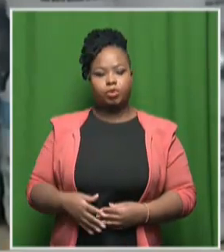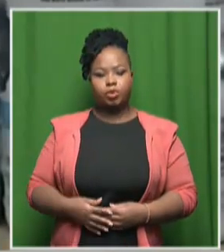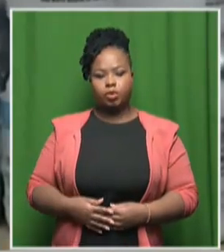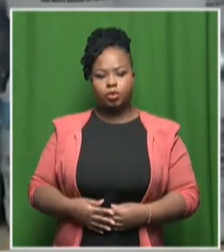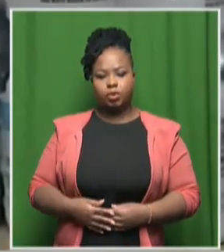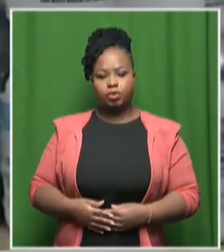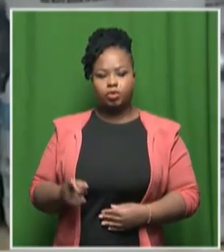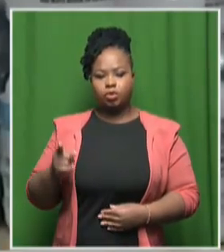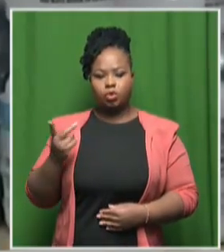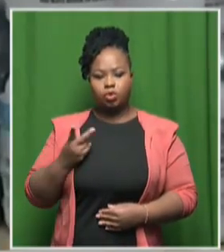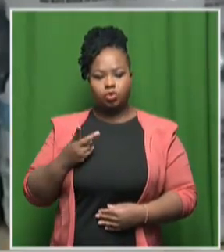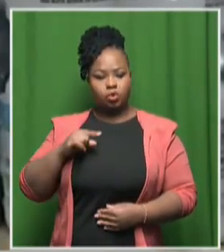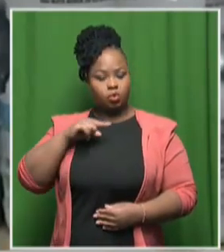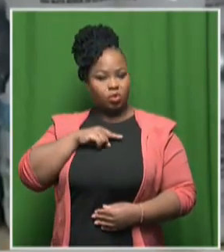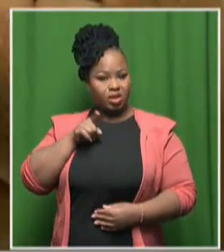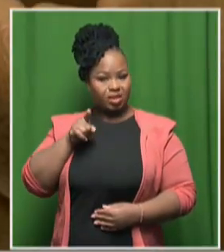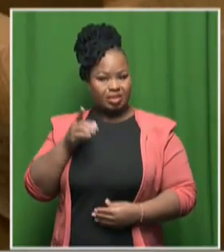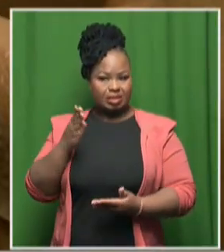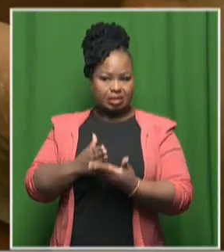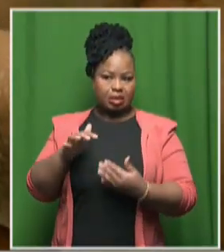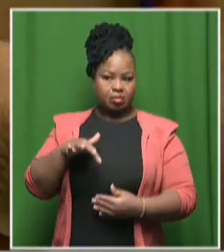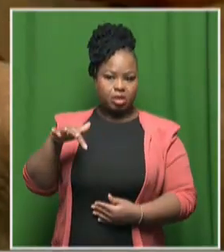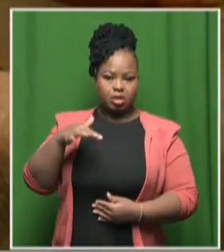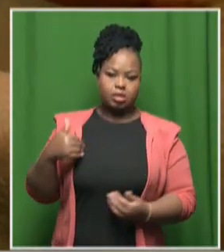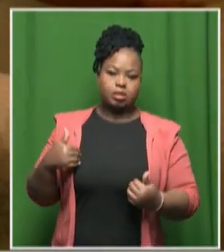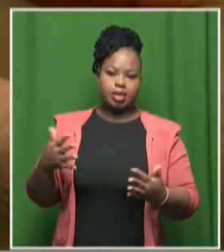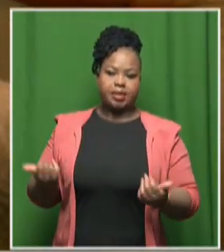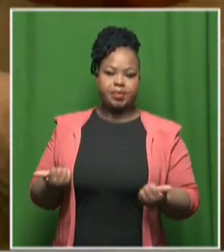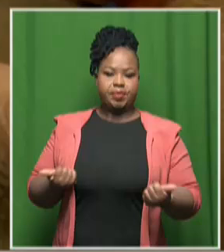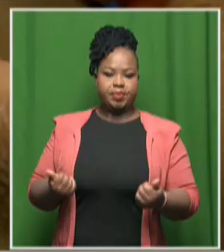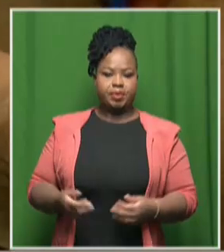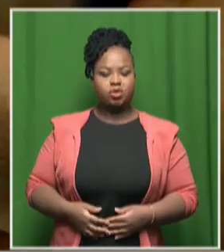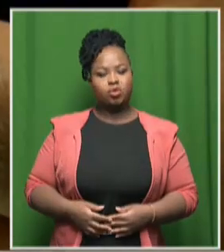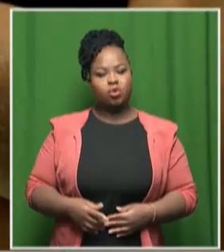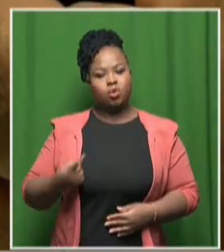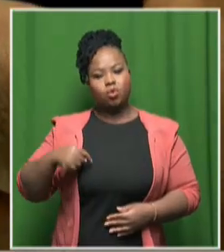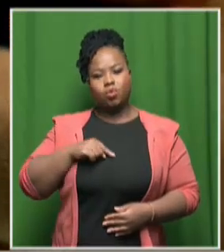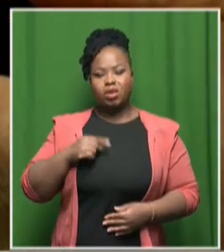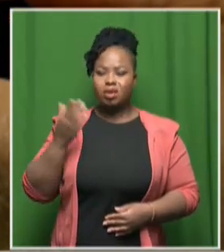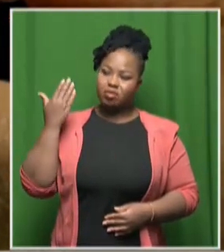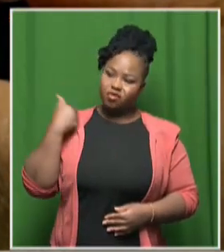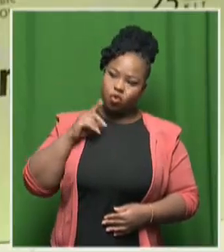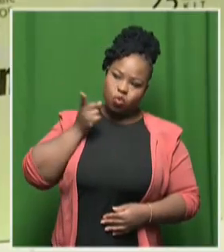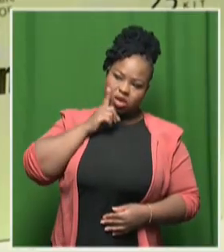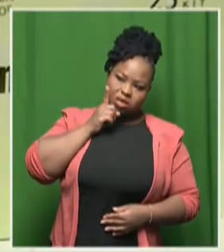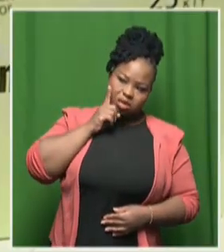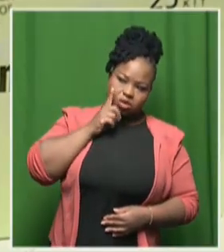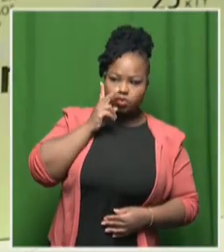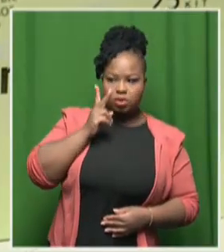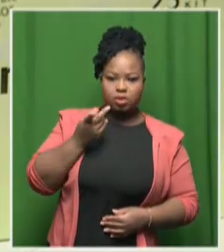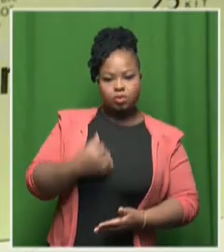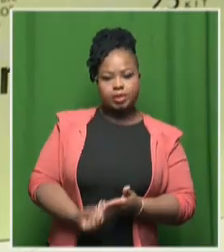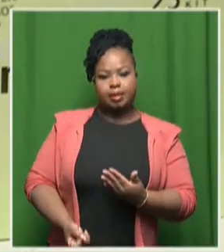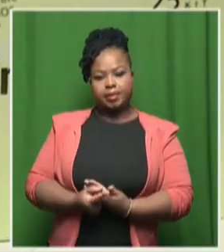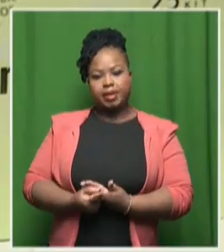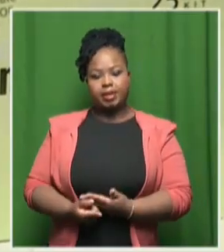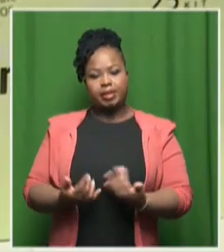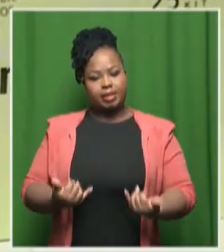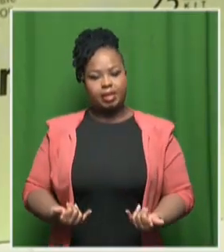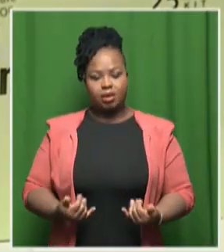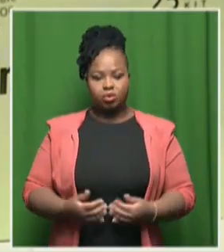as you are indicating, some facilities had started. We were doing that as more of a pilot so that we could see what is happening. So our rollout